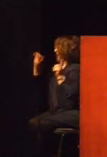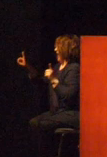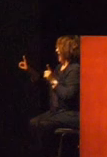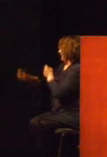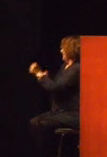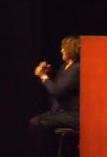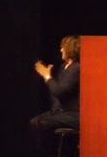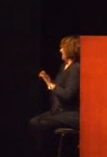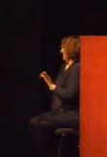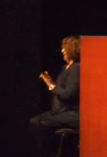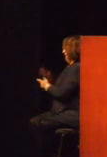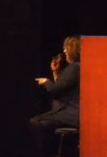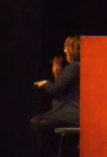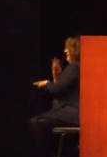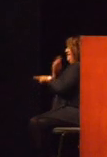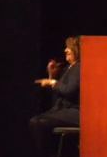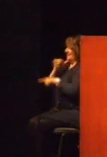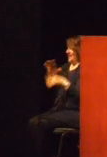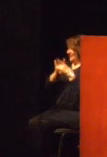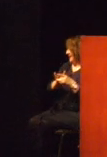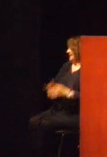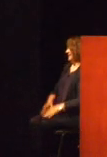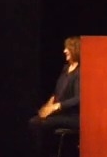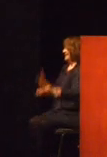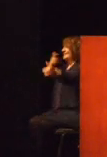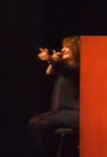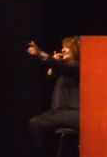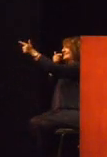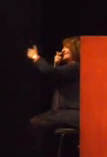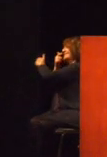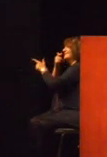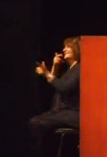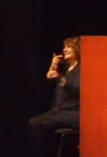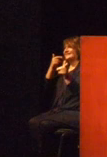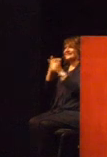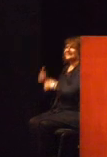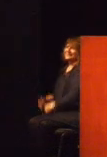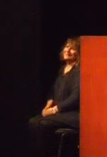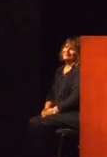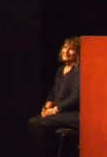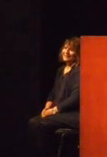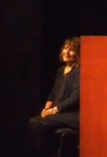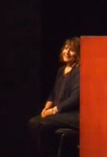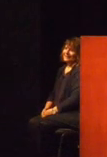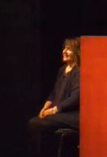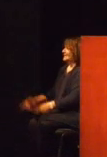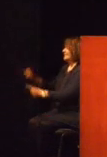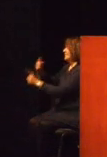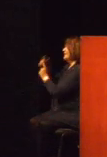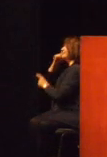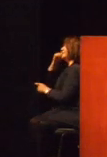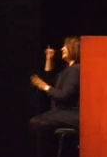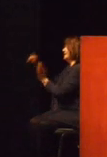yearbook, words in their yearbook, "We are not related." So again, a positive racial identity helps